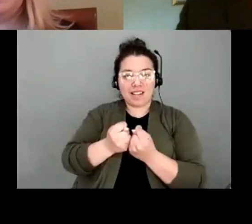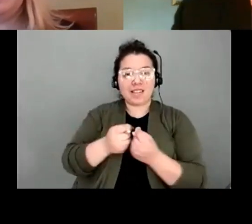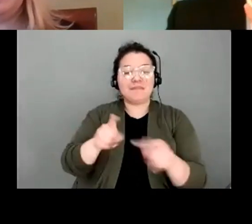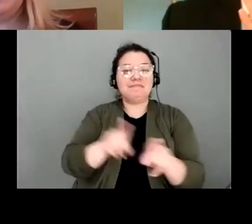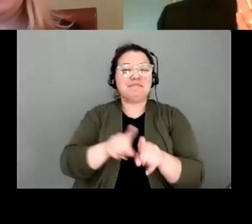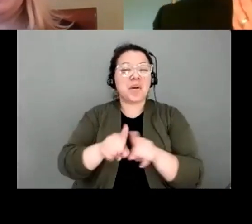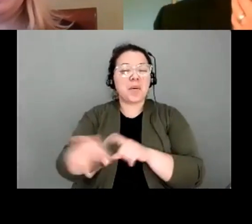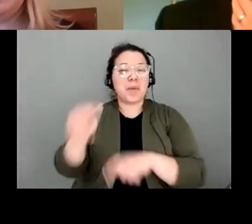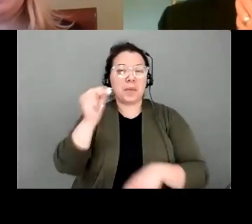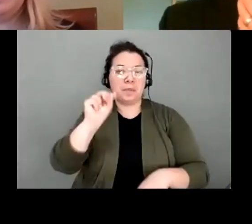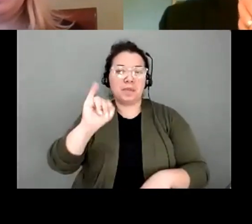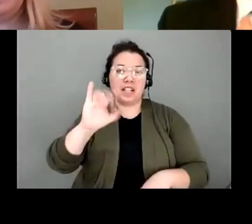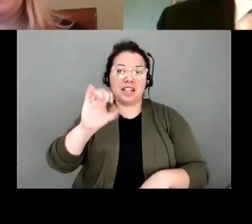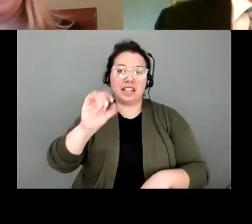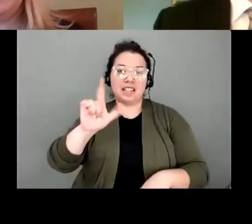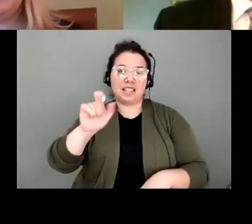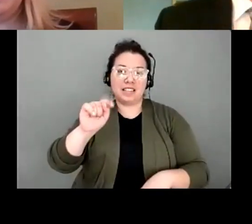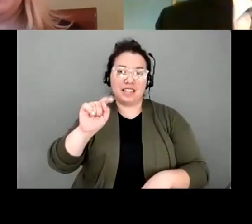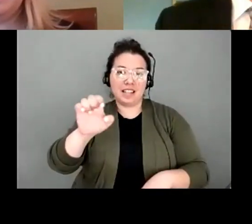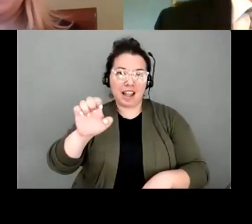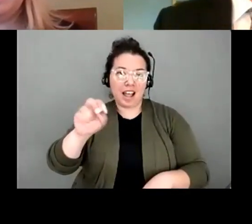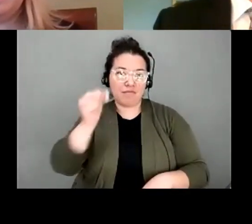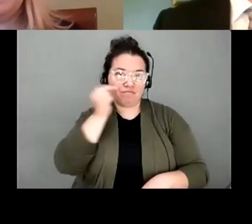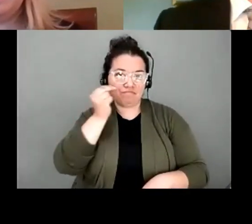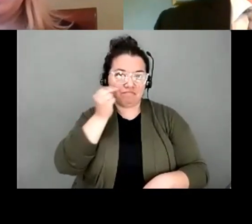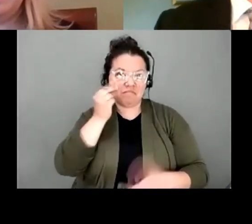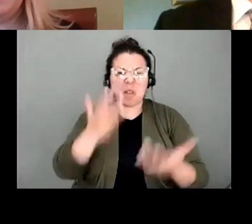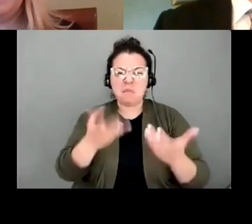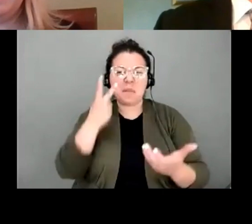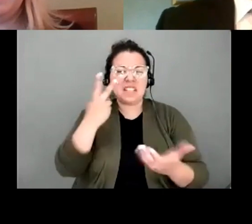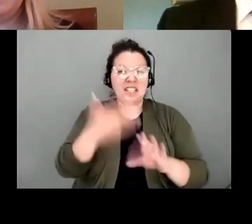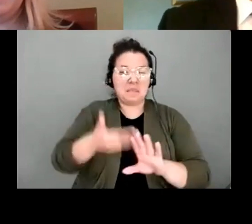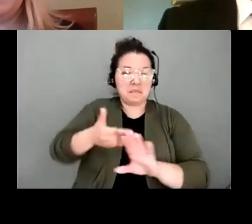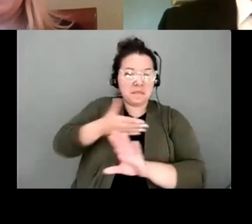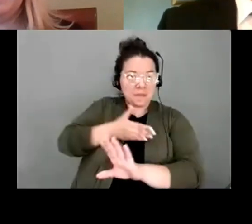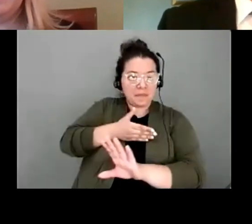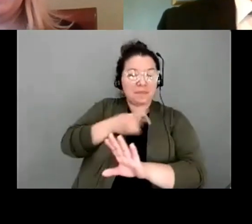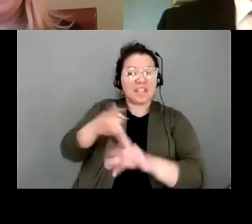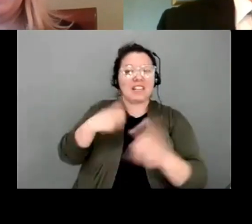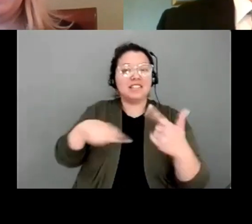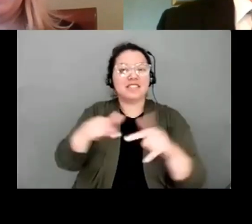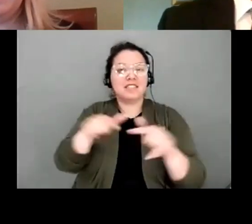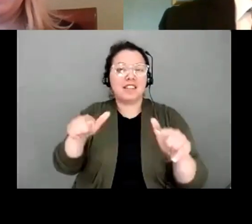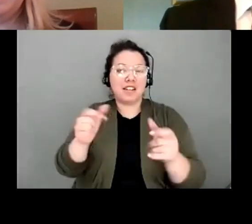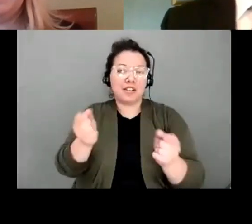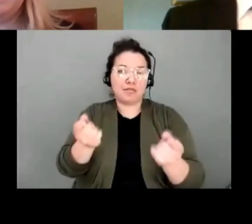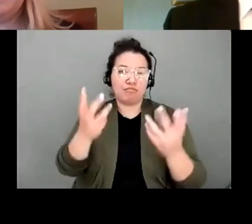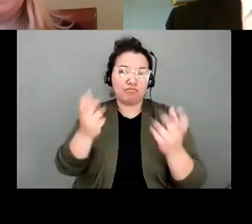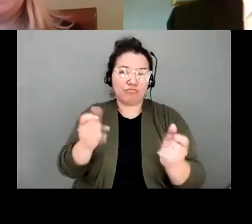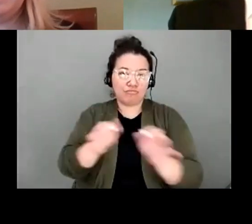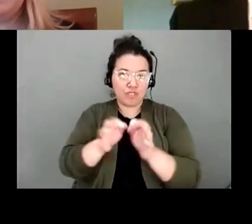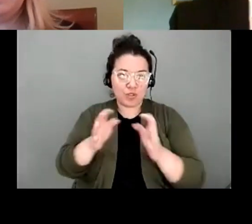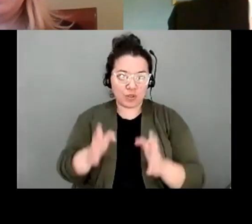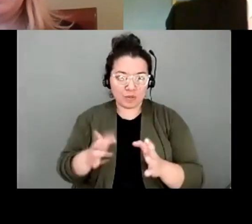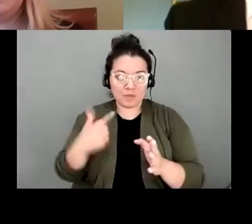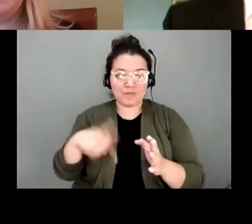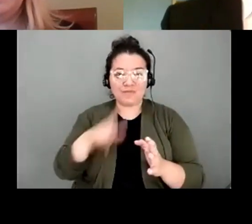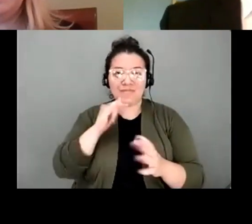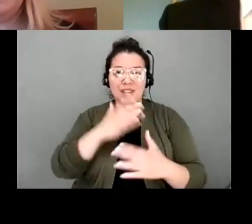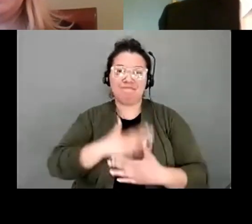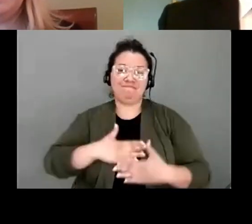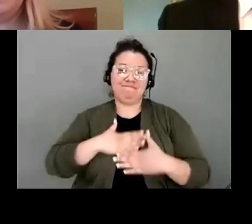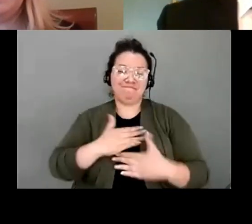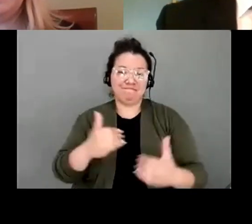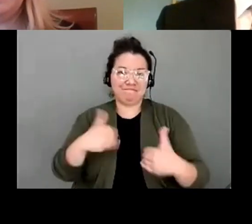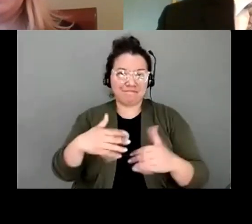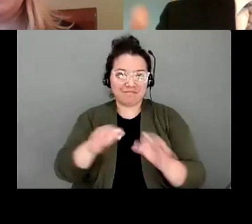Nicolette Velazquez, who you may have seen at previous sessions. She's a sign language interpreter, and we're grateful to have her as